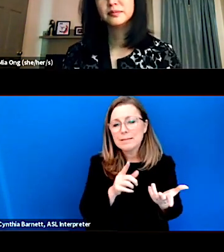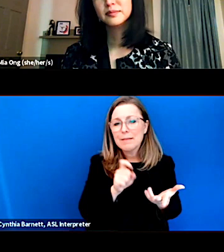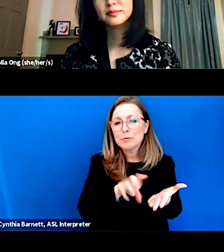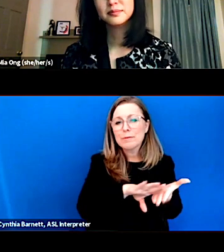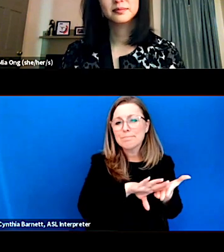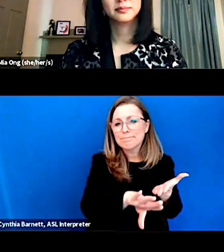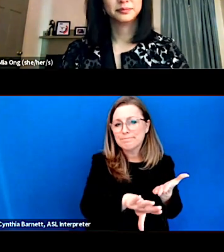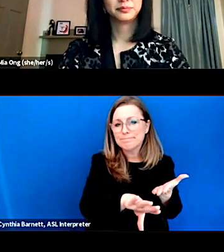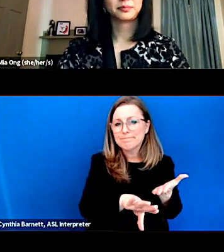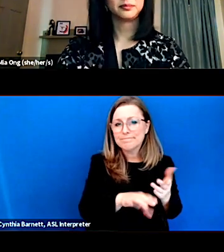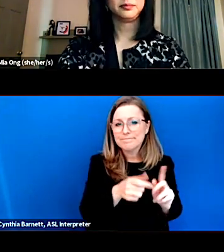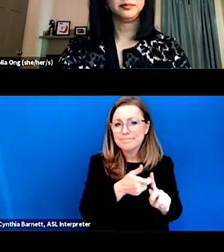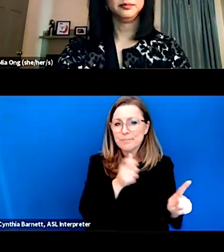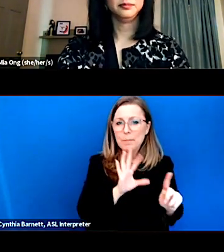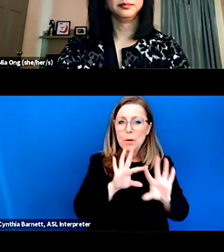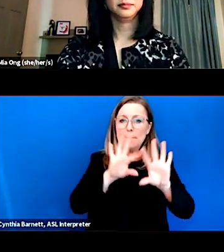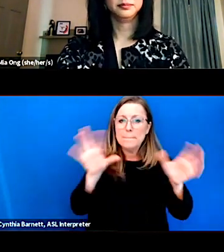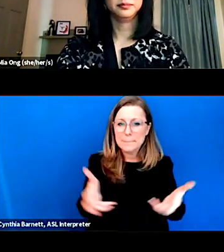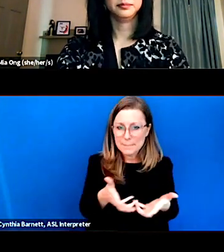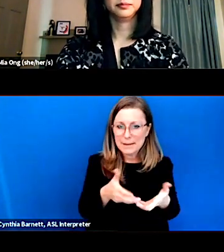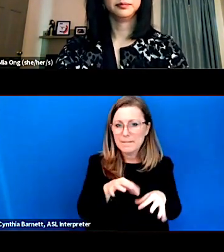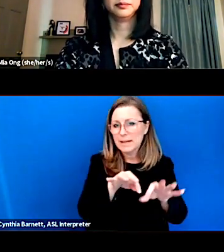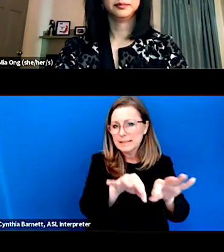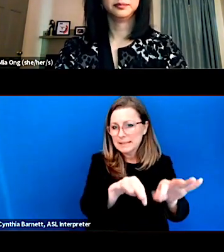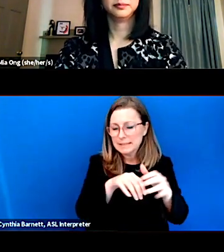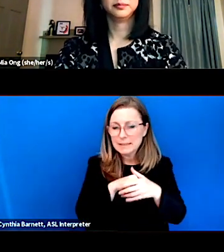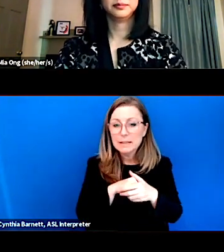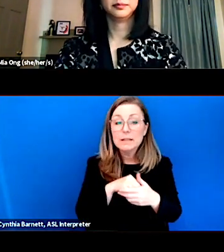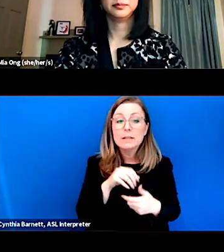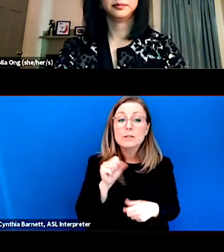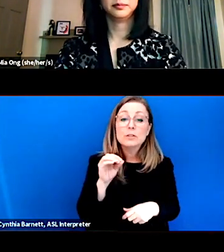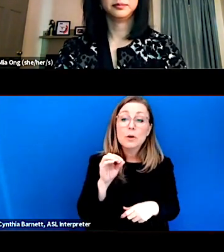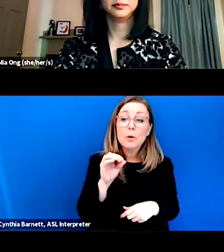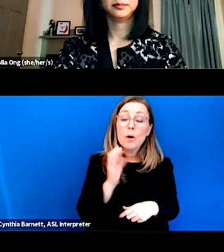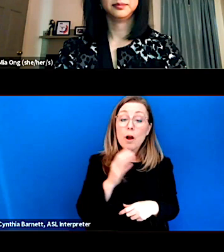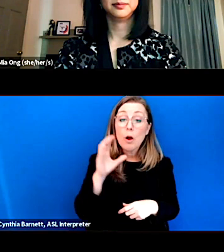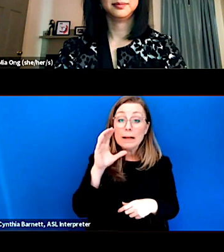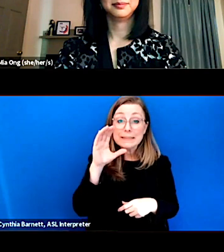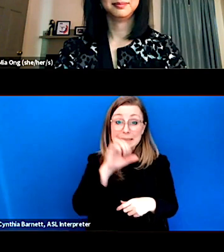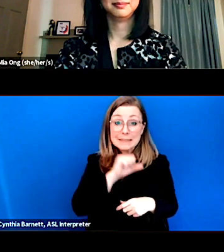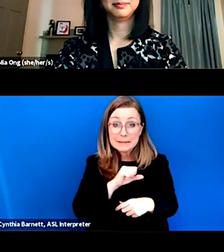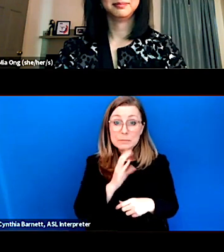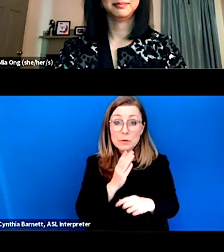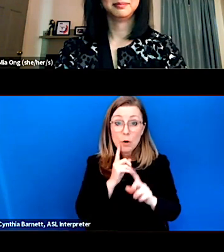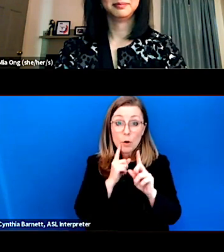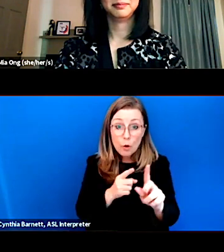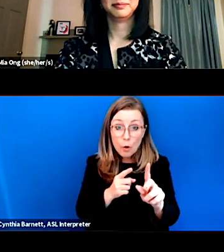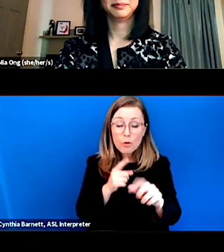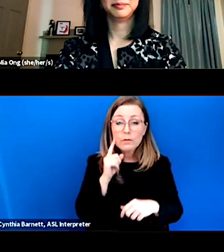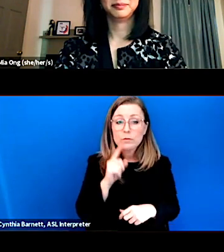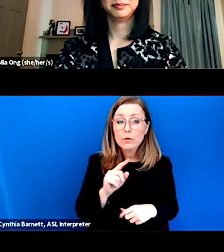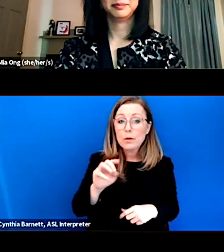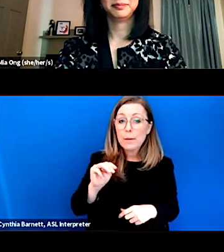your assumptions and your goals with the analysis is different. In one, you want to count, you